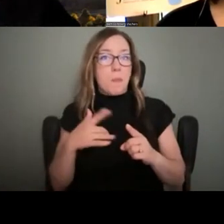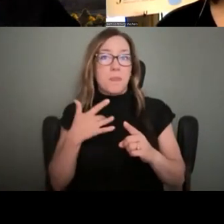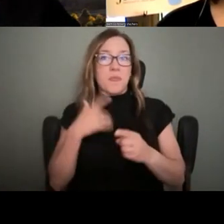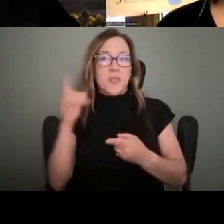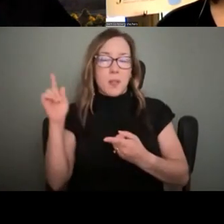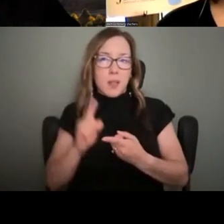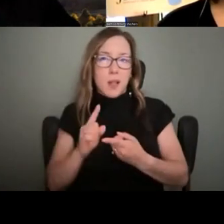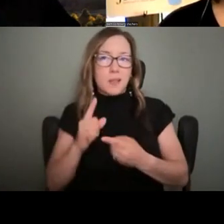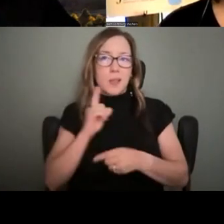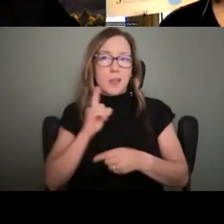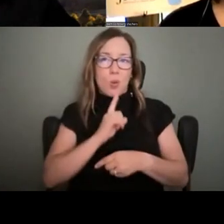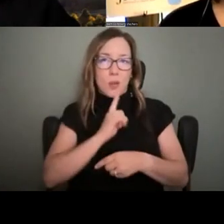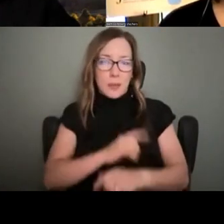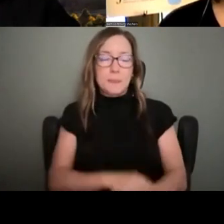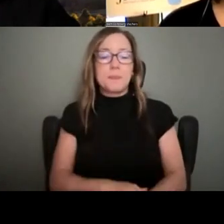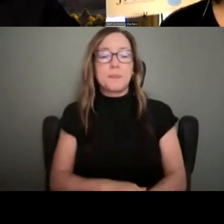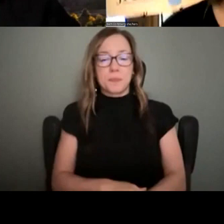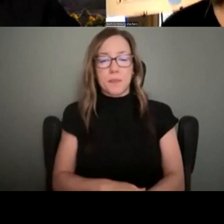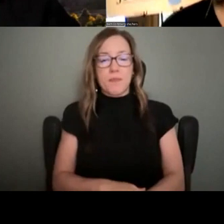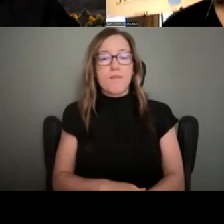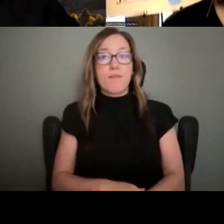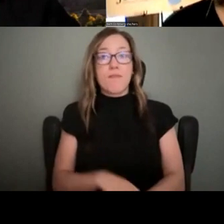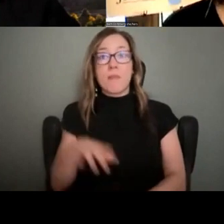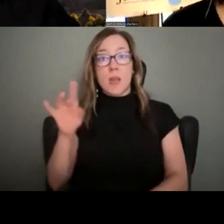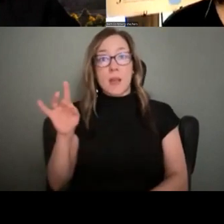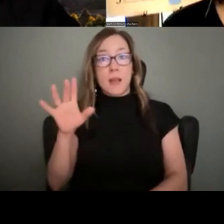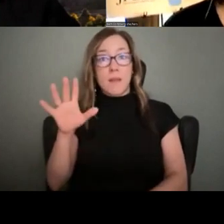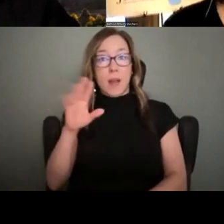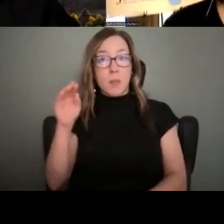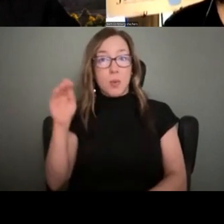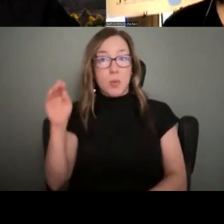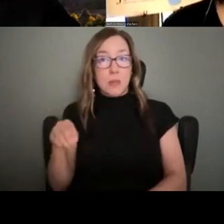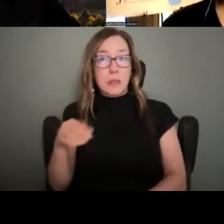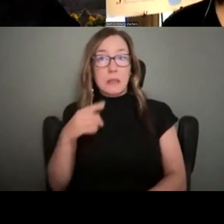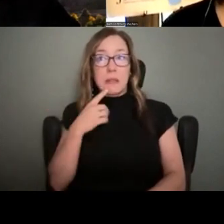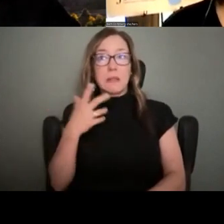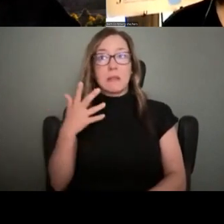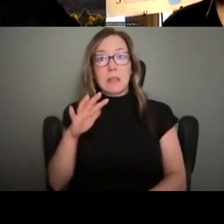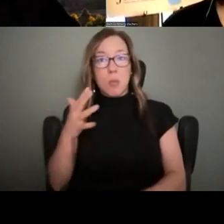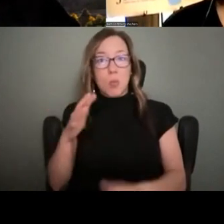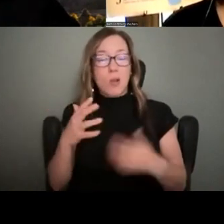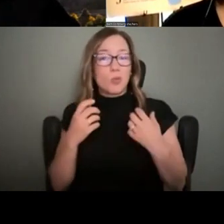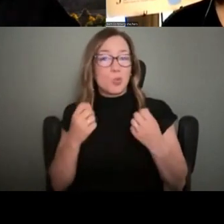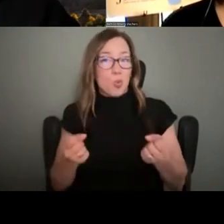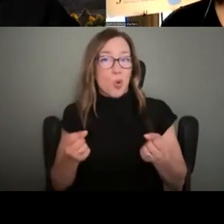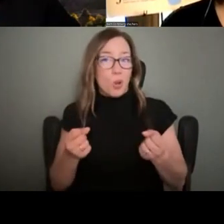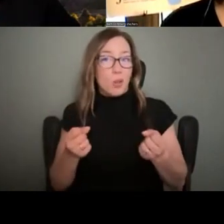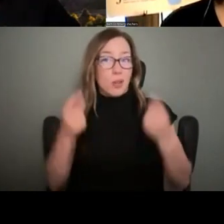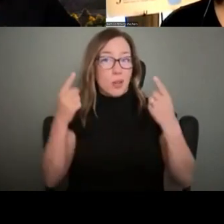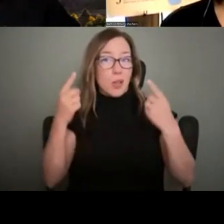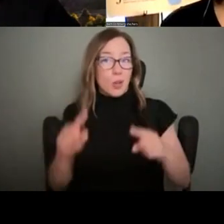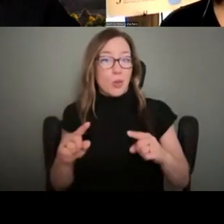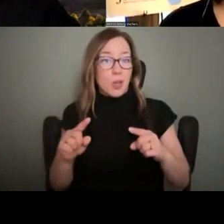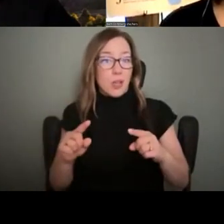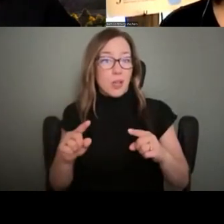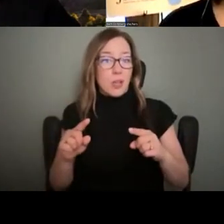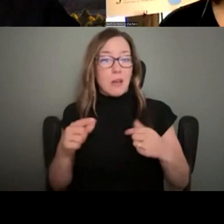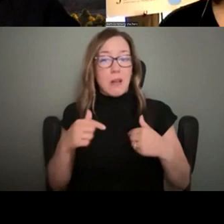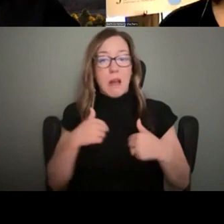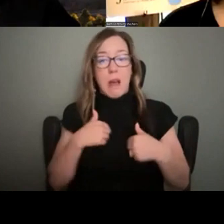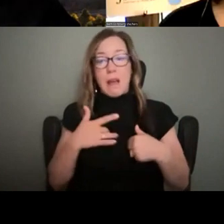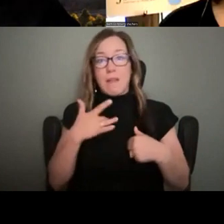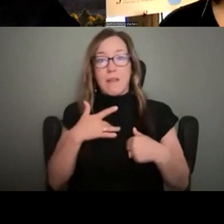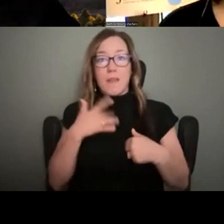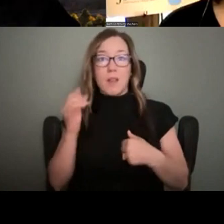lonely. And 85% said that they somewhat or strongly agreed that I feel I have